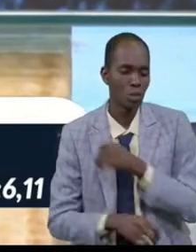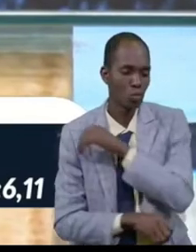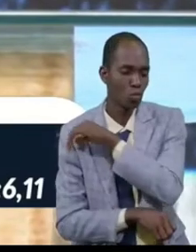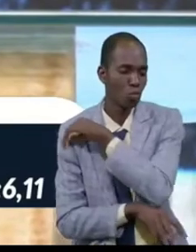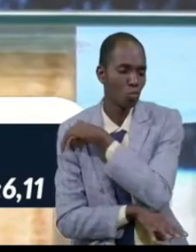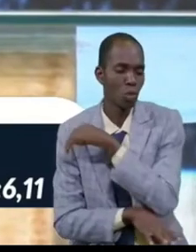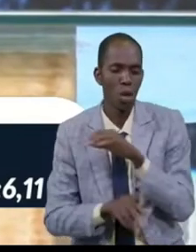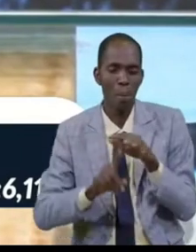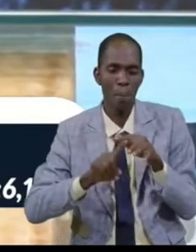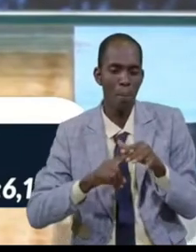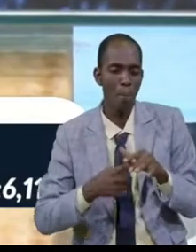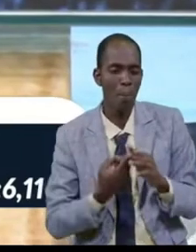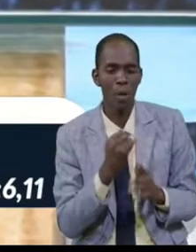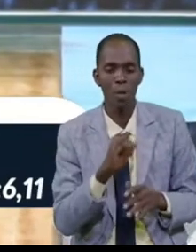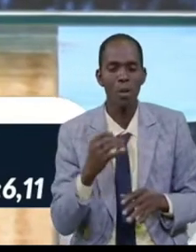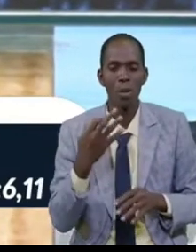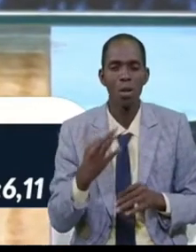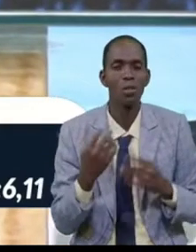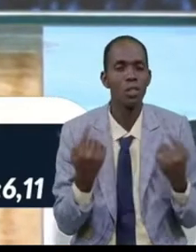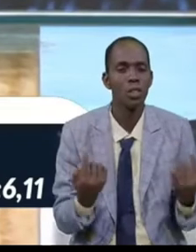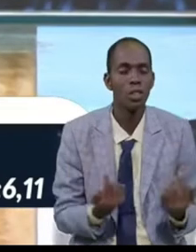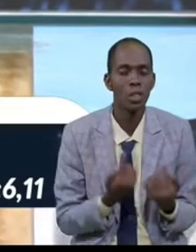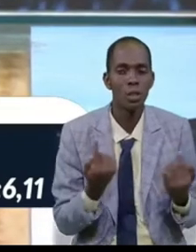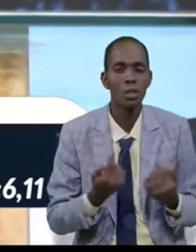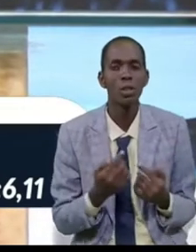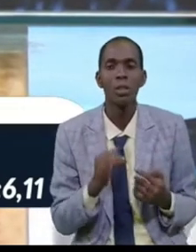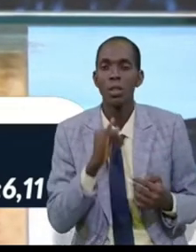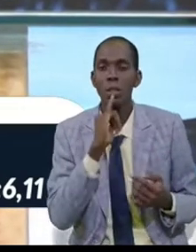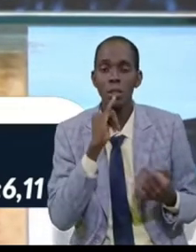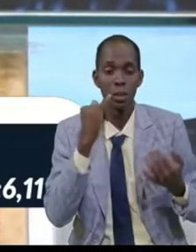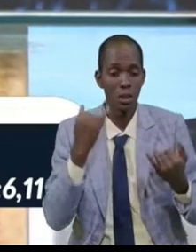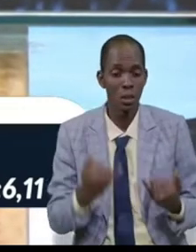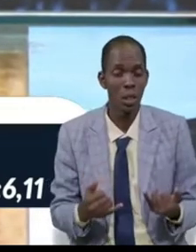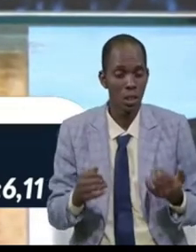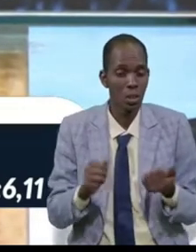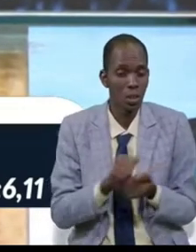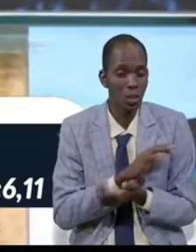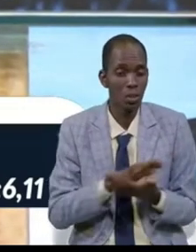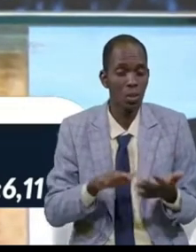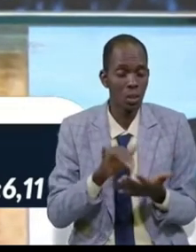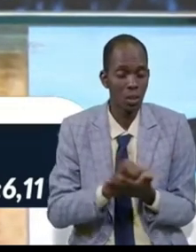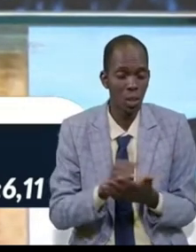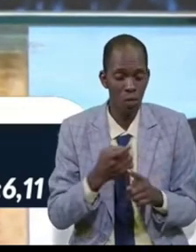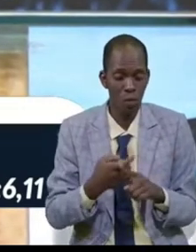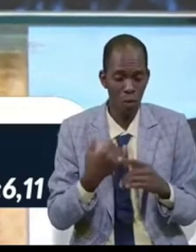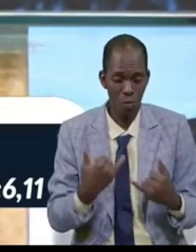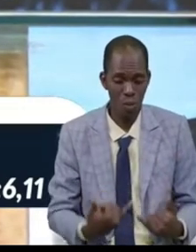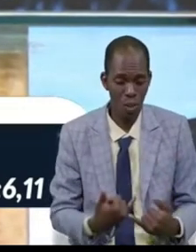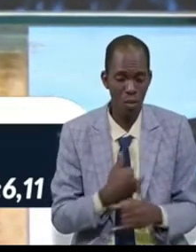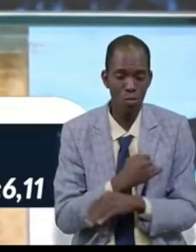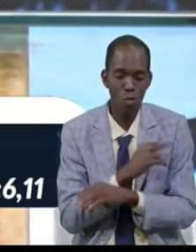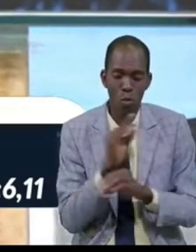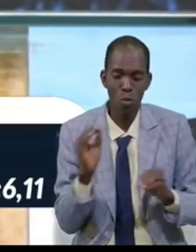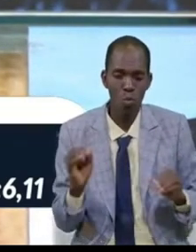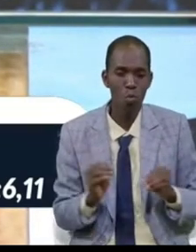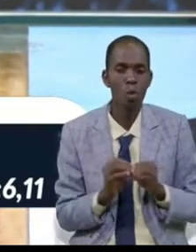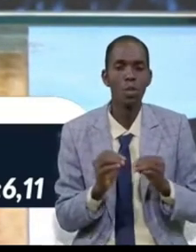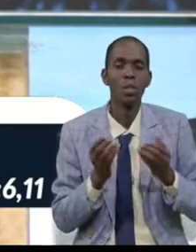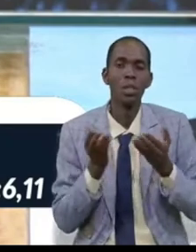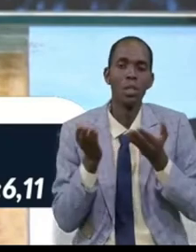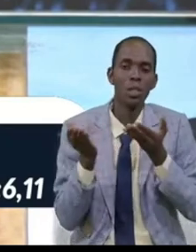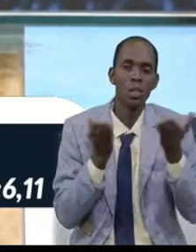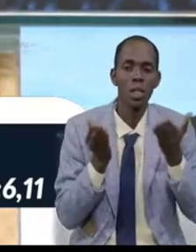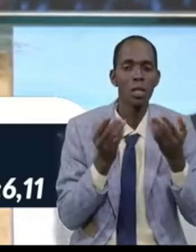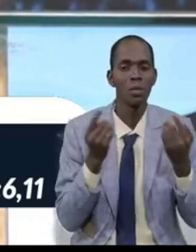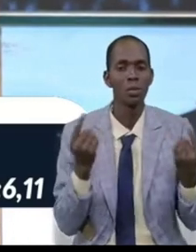of sin, and the very body of sin destroyed, that henceforth we shall not serve